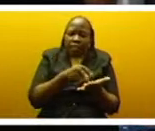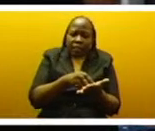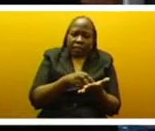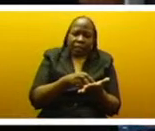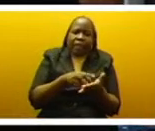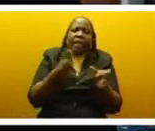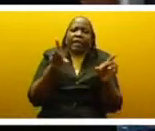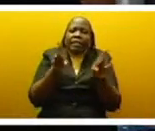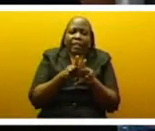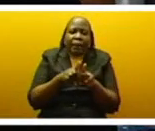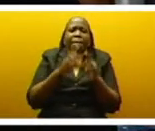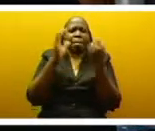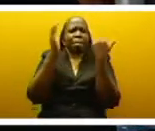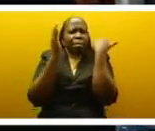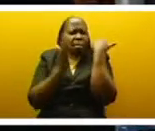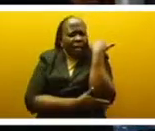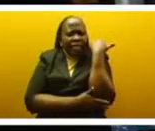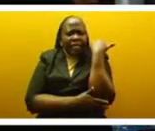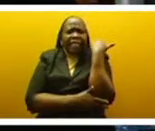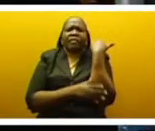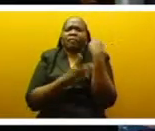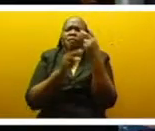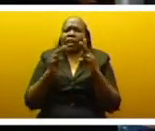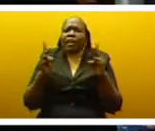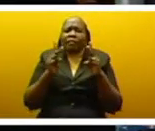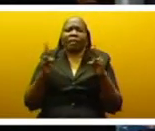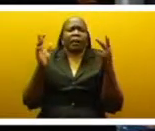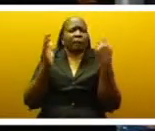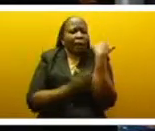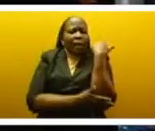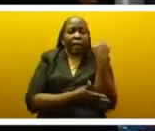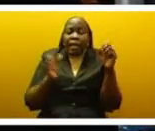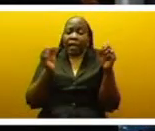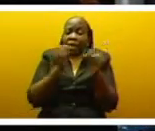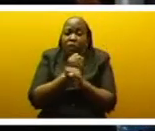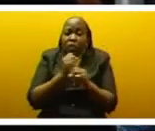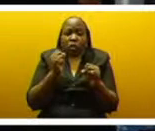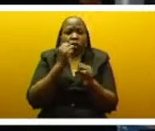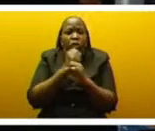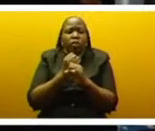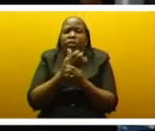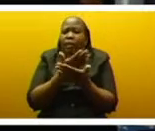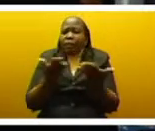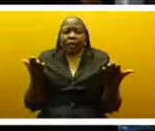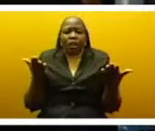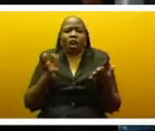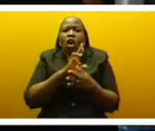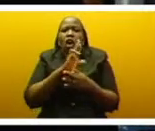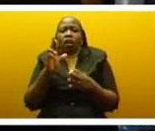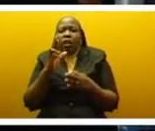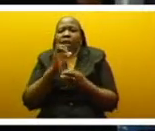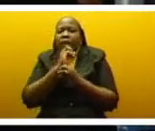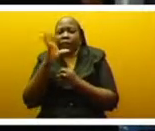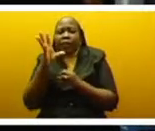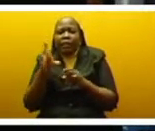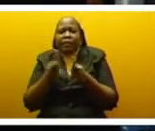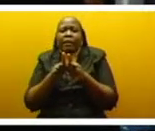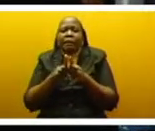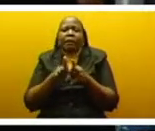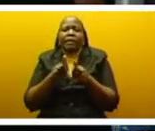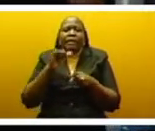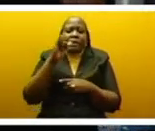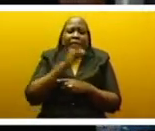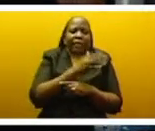also bad and incurably bad. You cannot put something on nothing and expect it to stay there. It